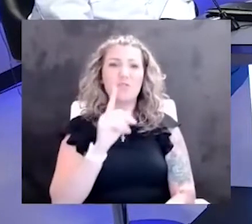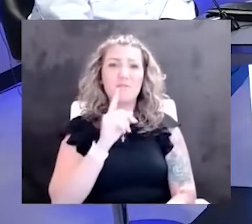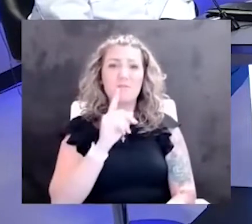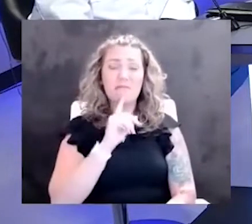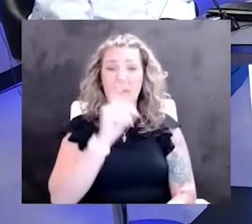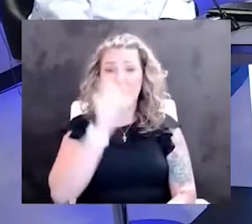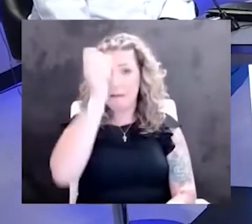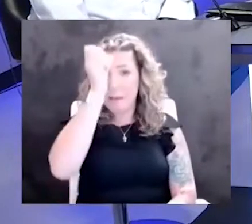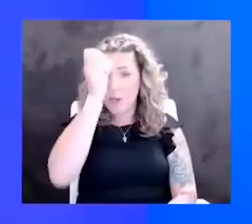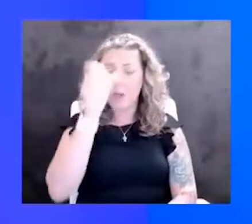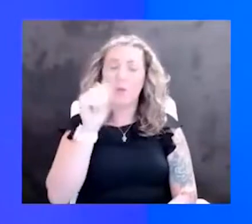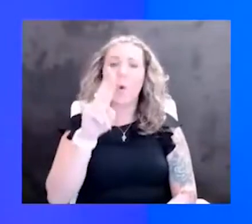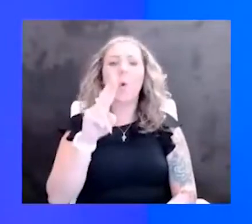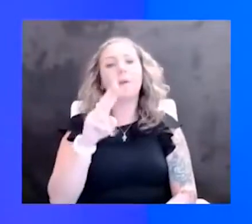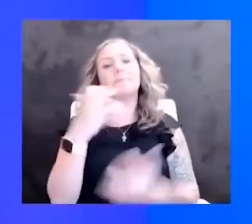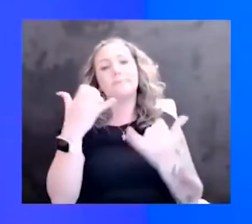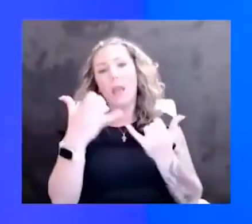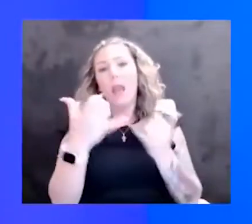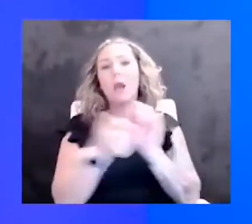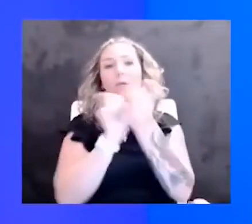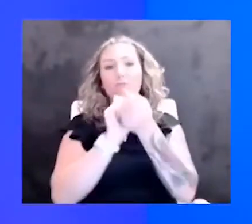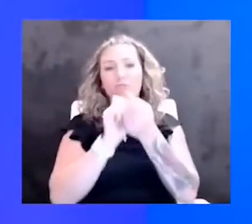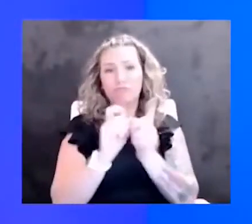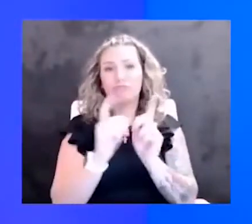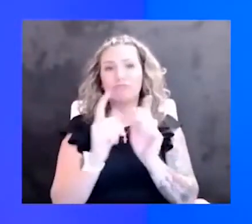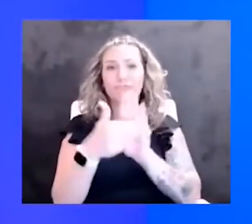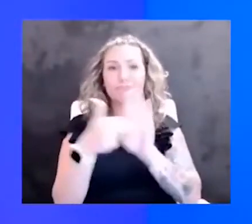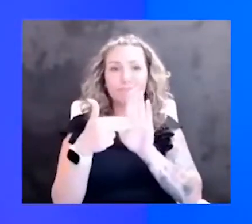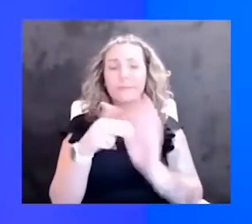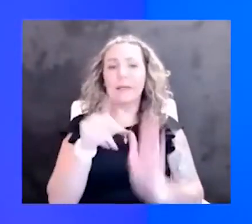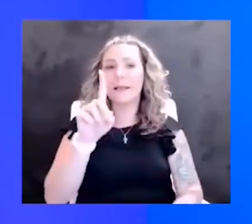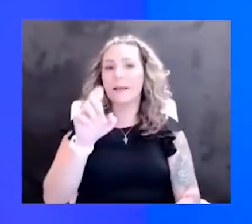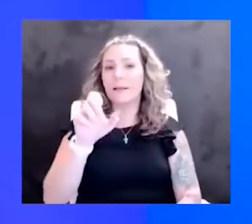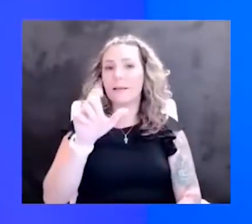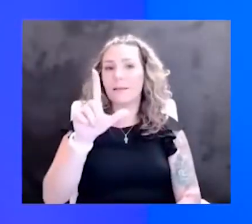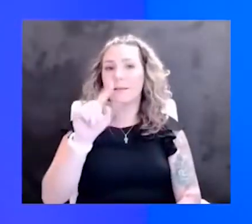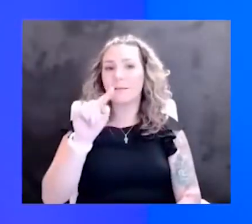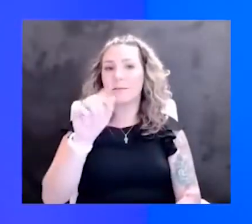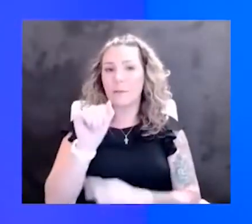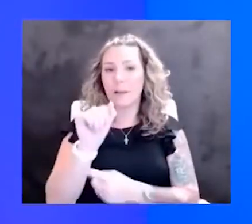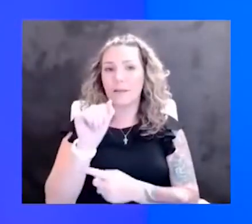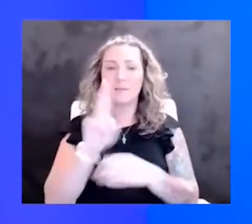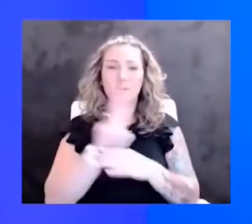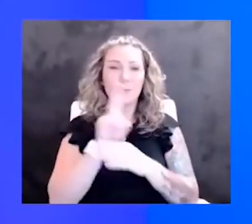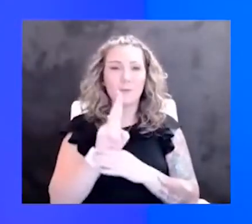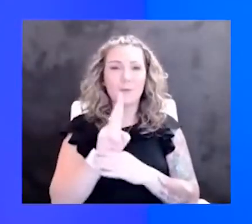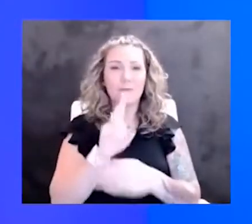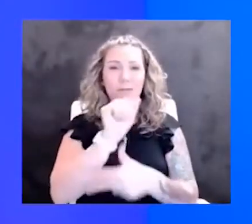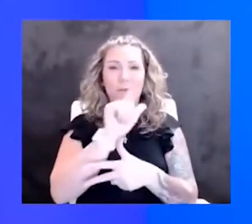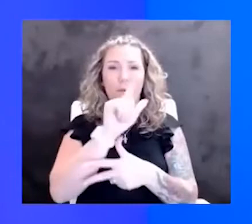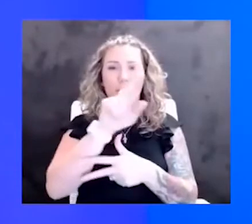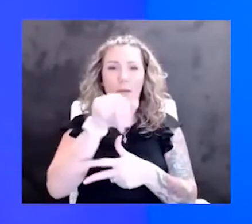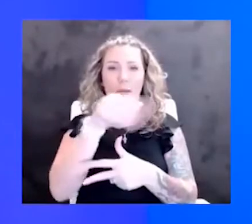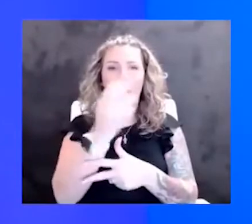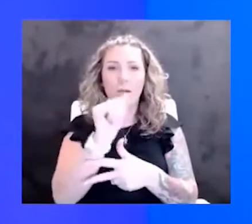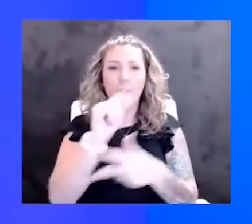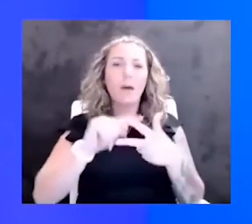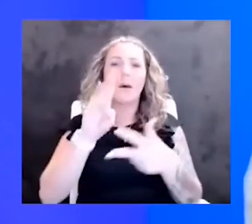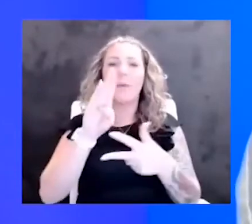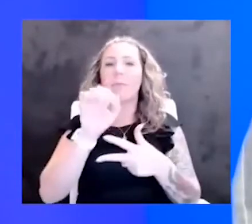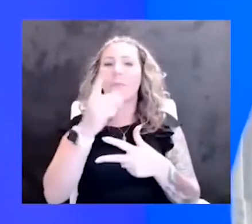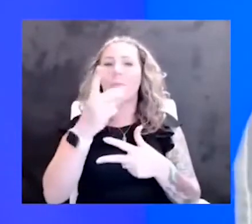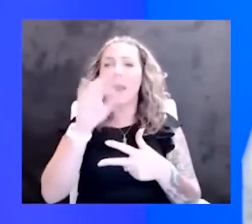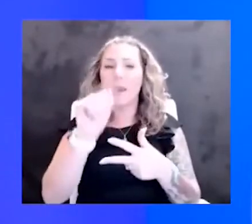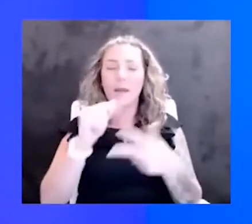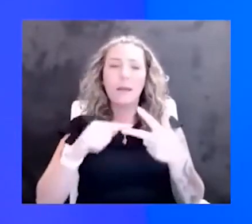now say? Yeah, the new nomenclature using alpha, beta, gamma, et cetera. We are